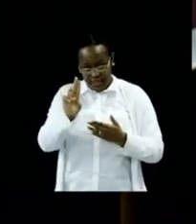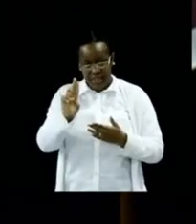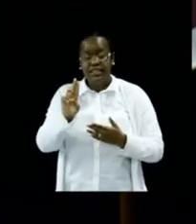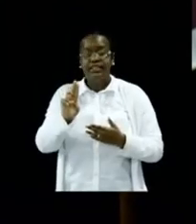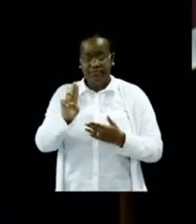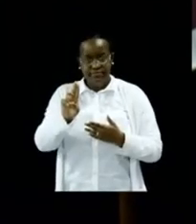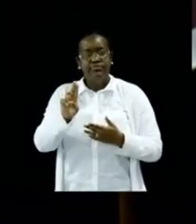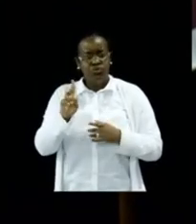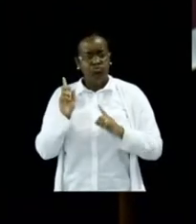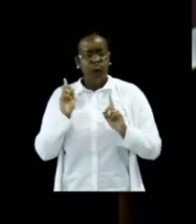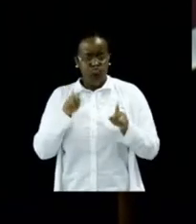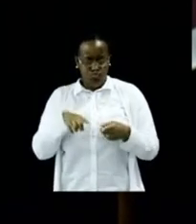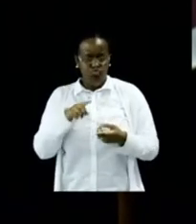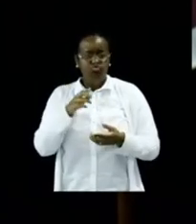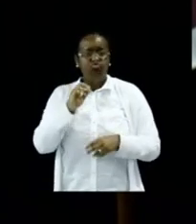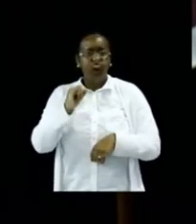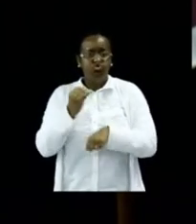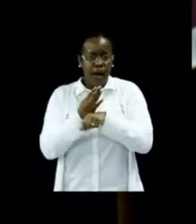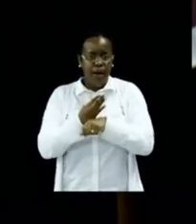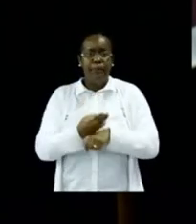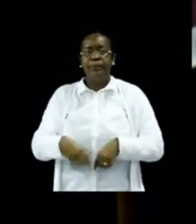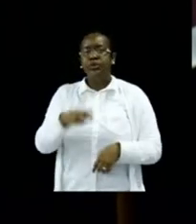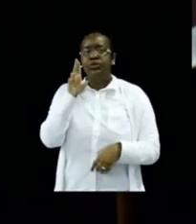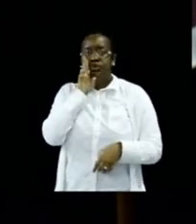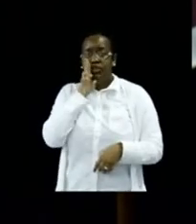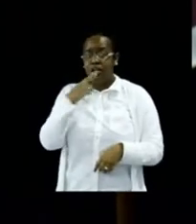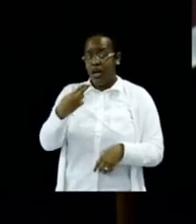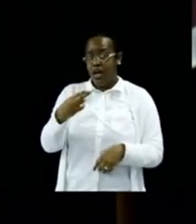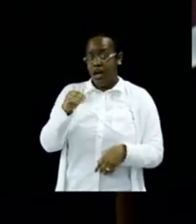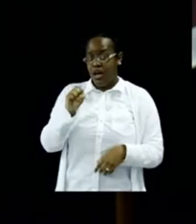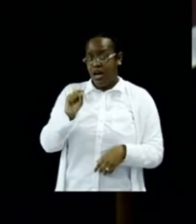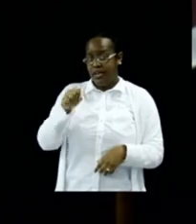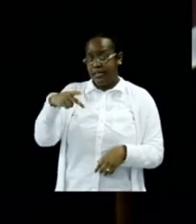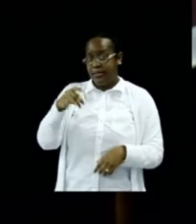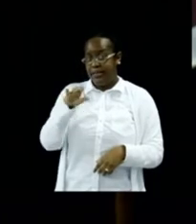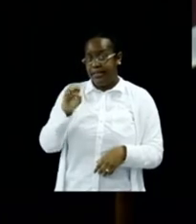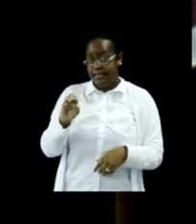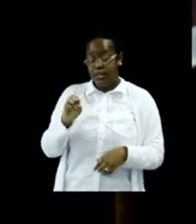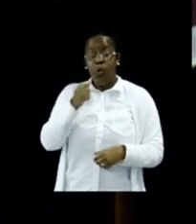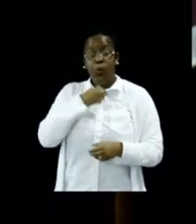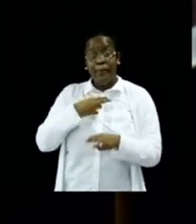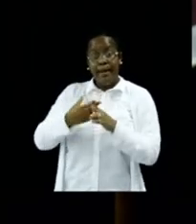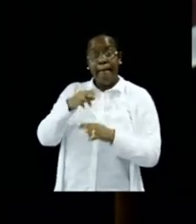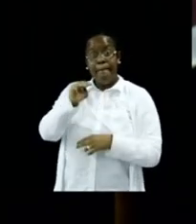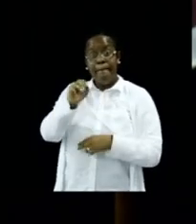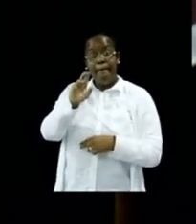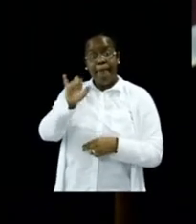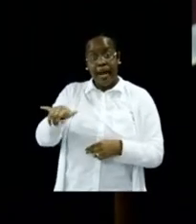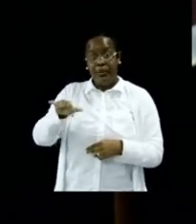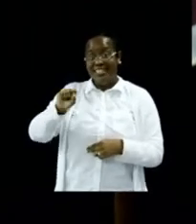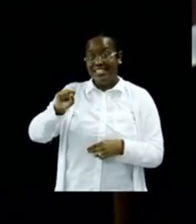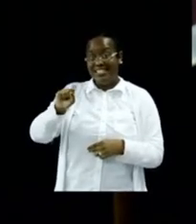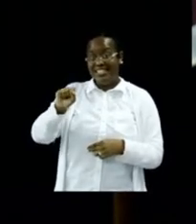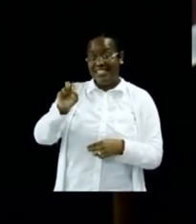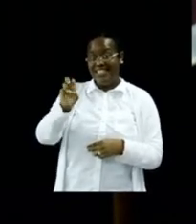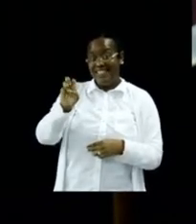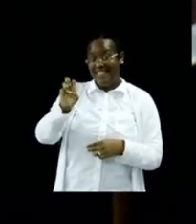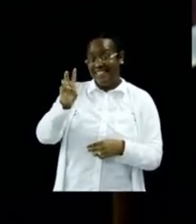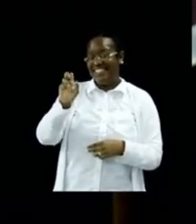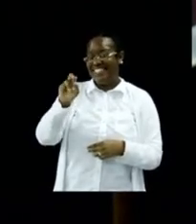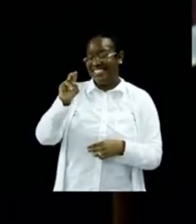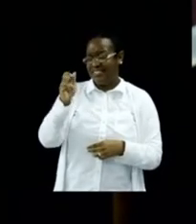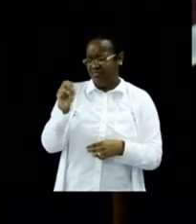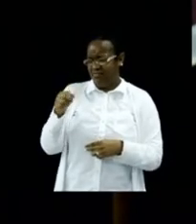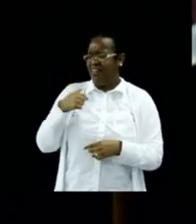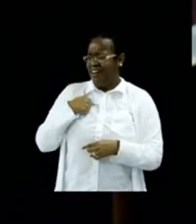Houston Hospice. Mary Stevenson was one of my first bosses, and she believed in me. Although, if I let her tell